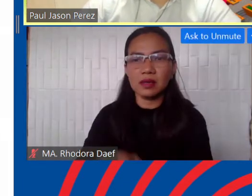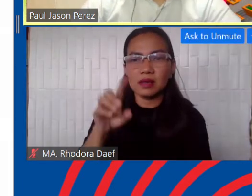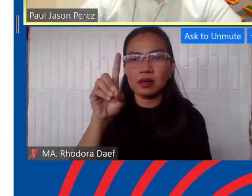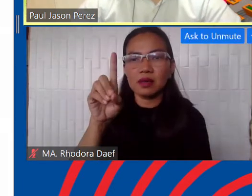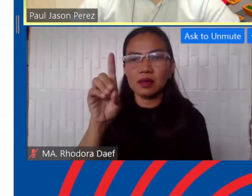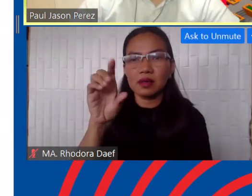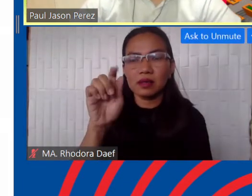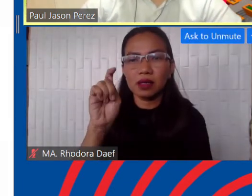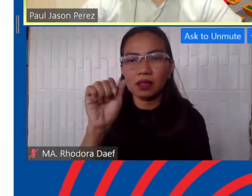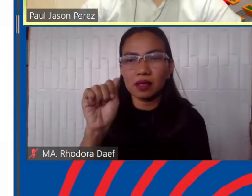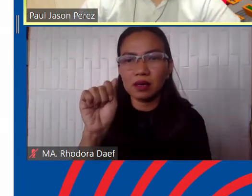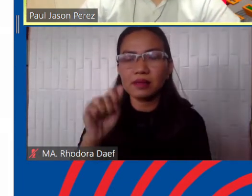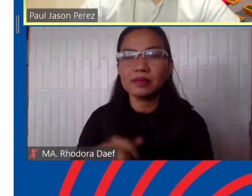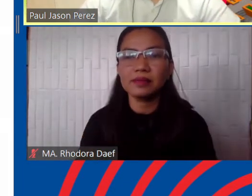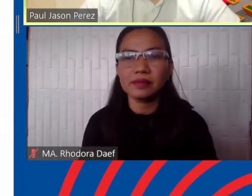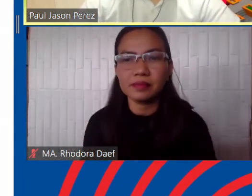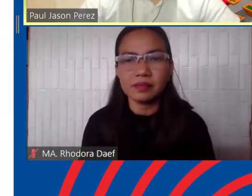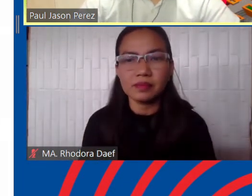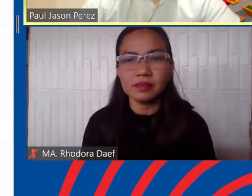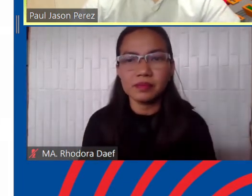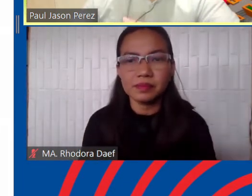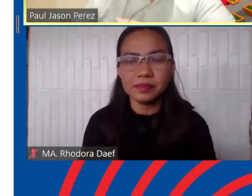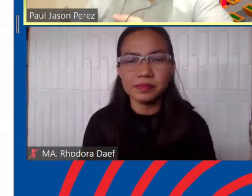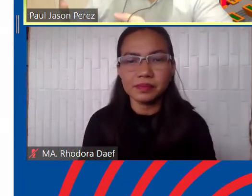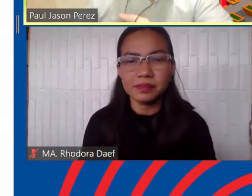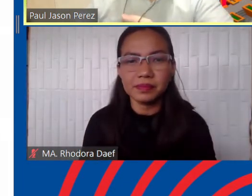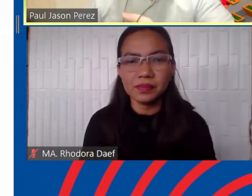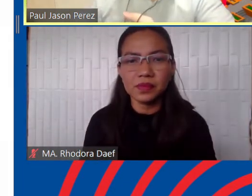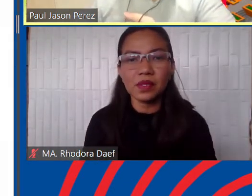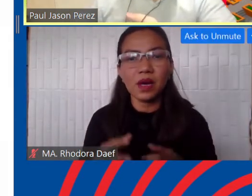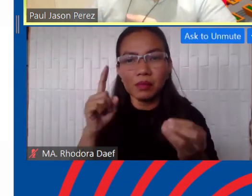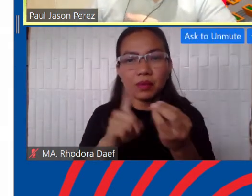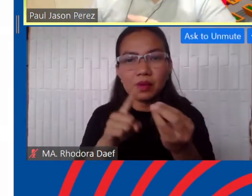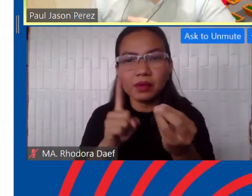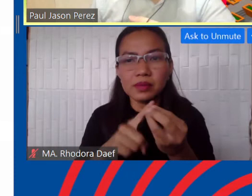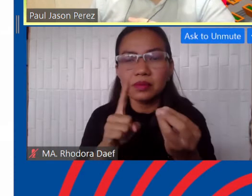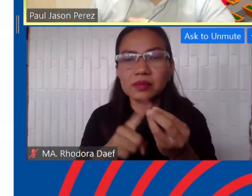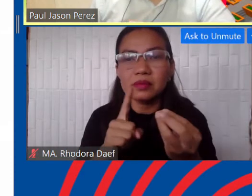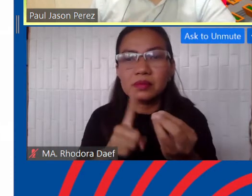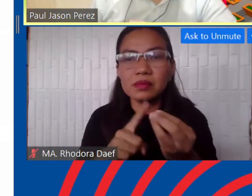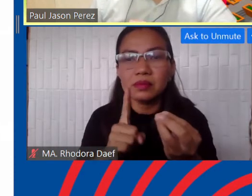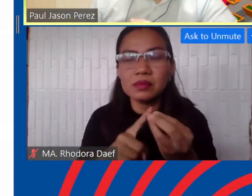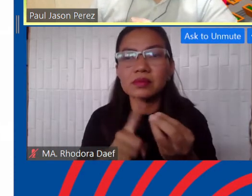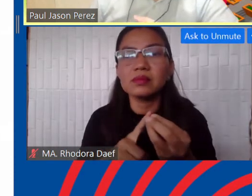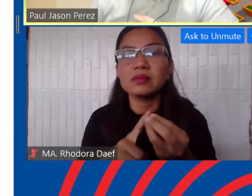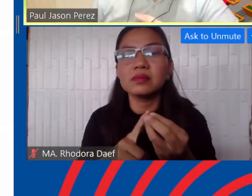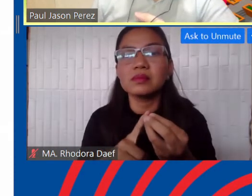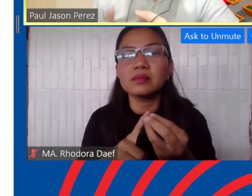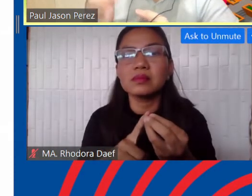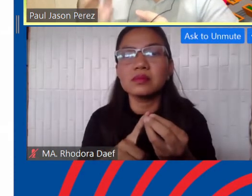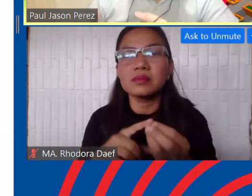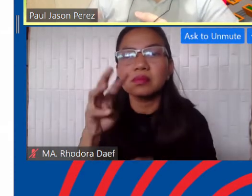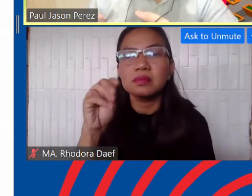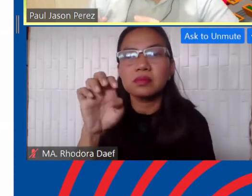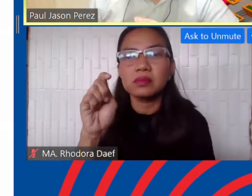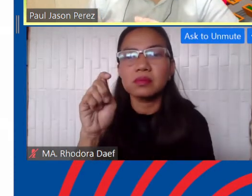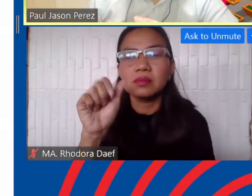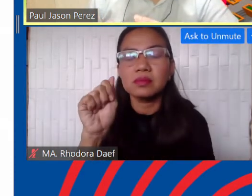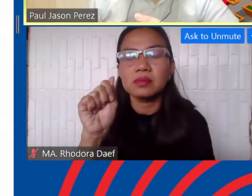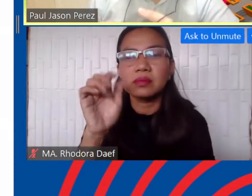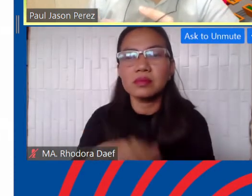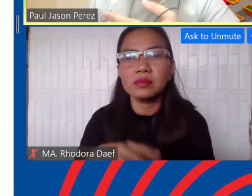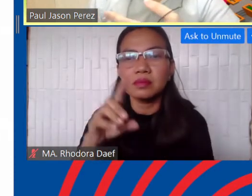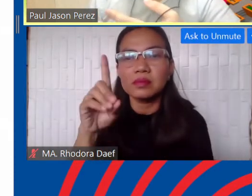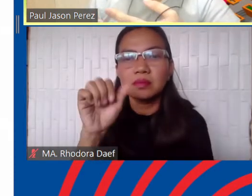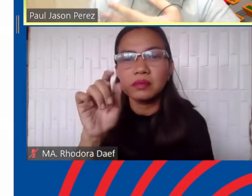Metadata, these are data about data. Usually we hear that, but metadata is very important